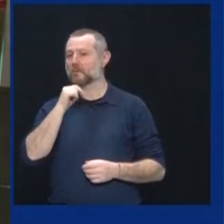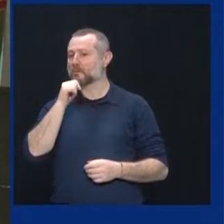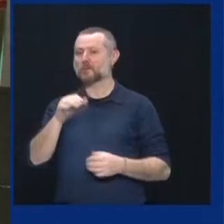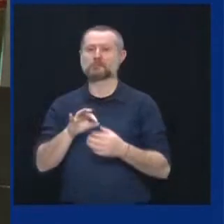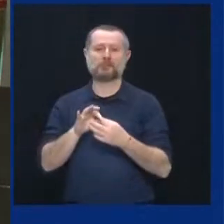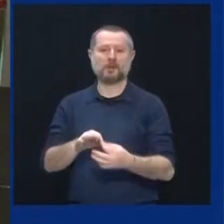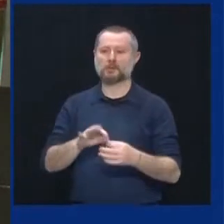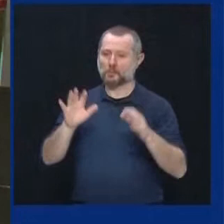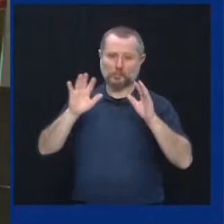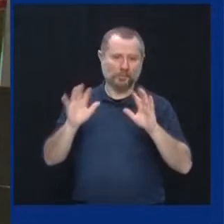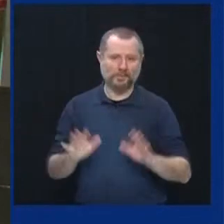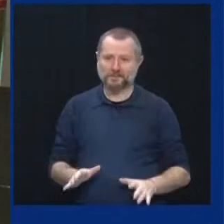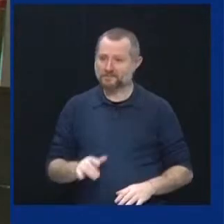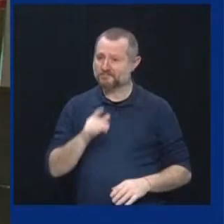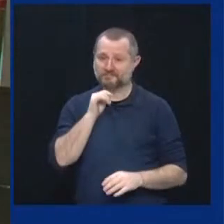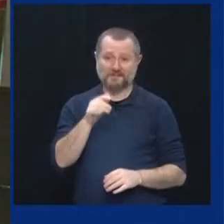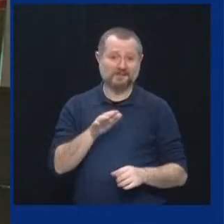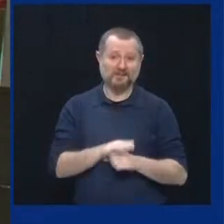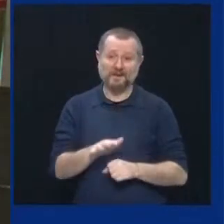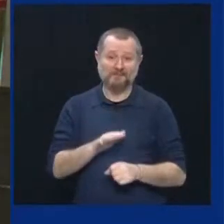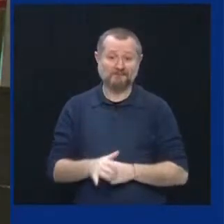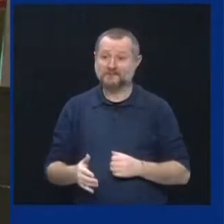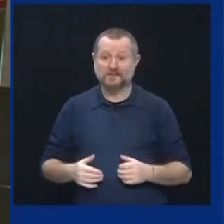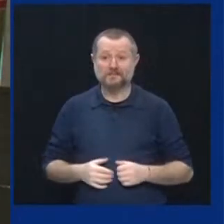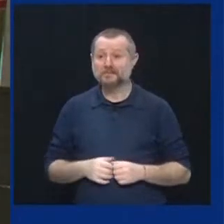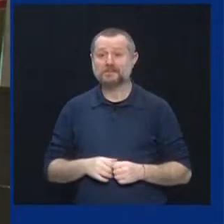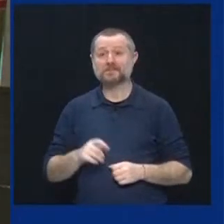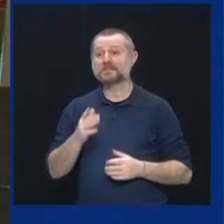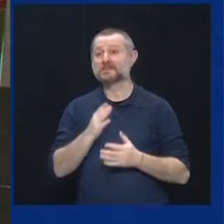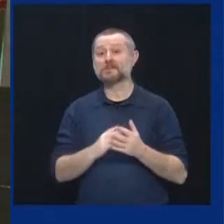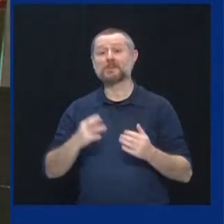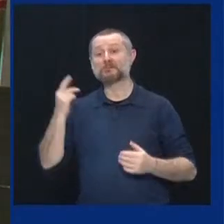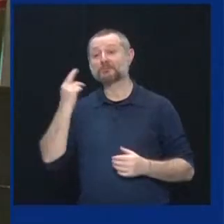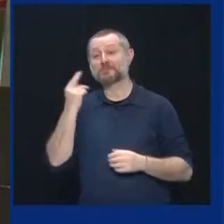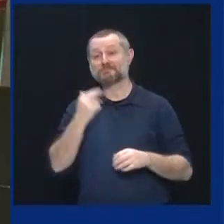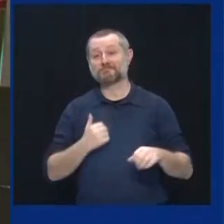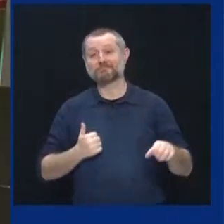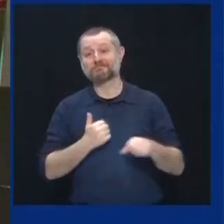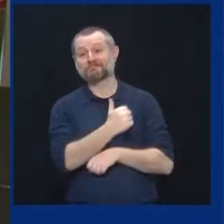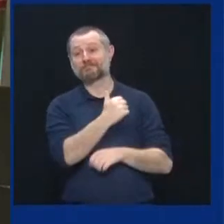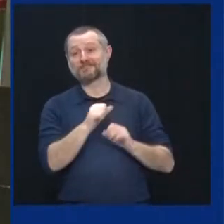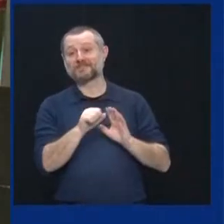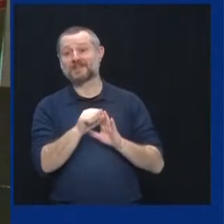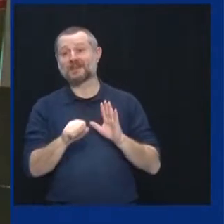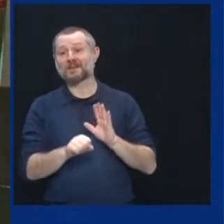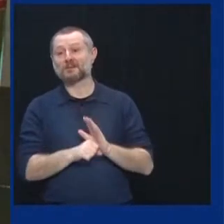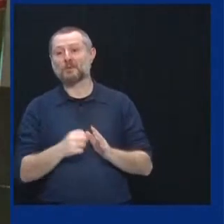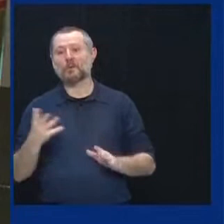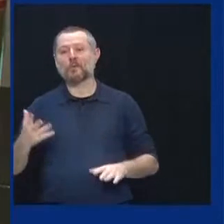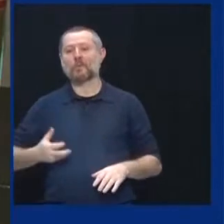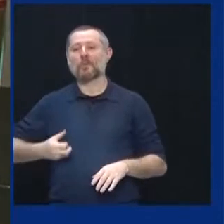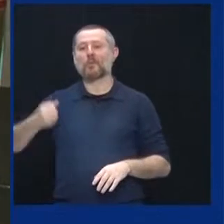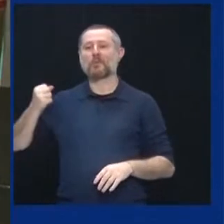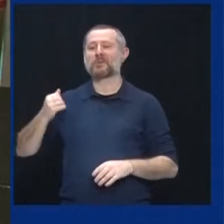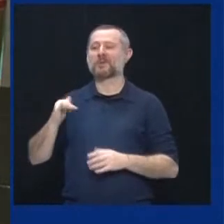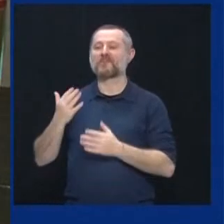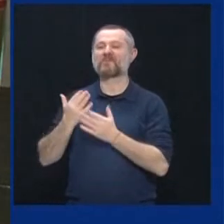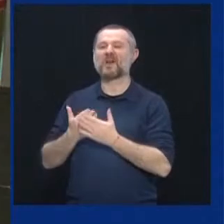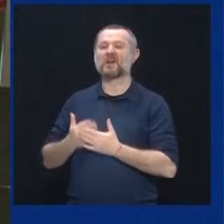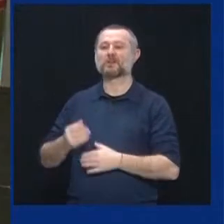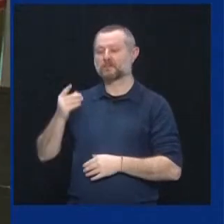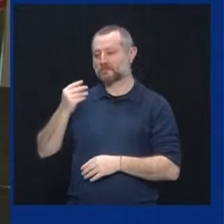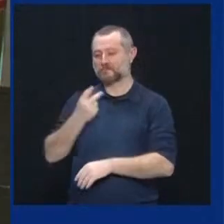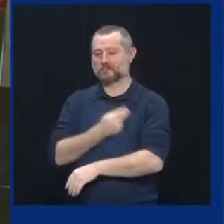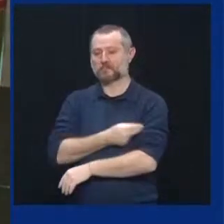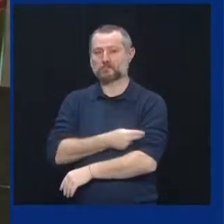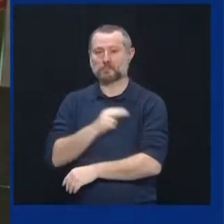they're just not getting enough. And in some cases, it's because the state is holding up the arrival of doses in New York City.